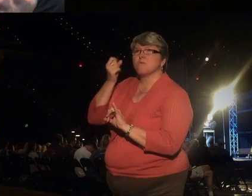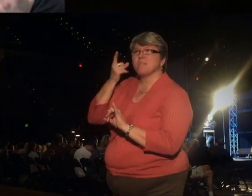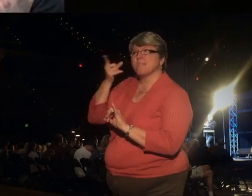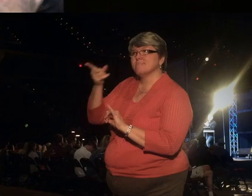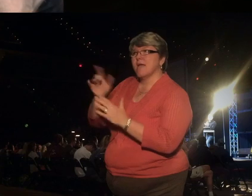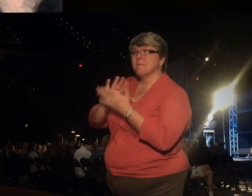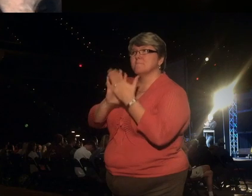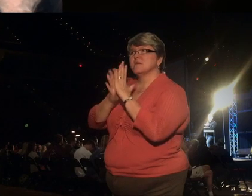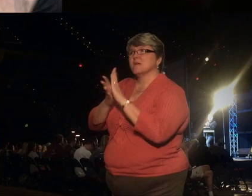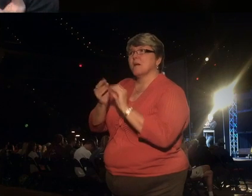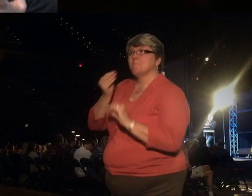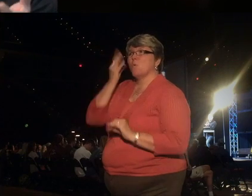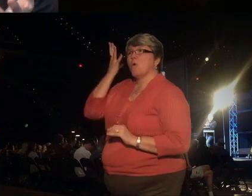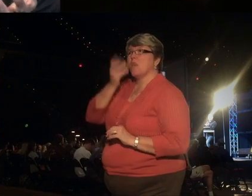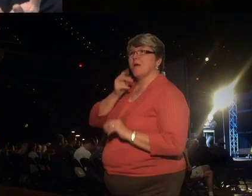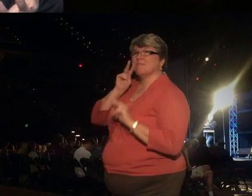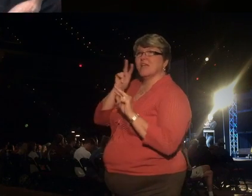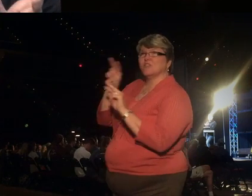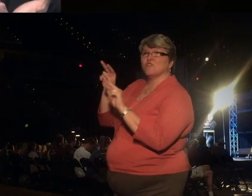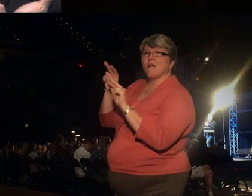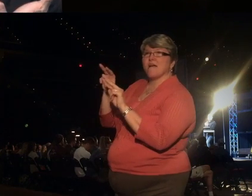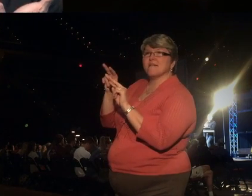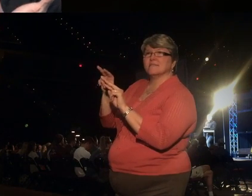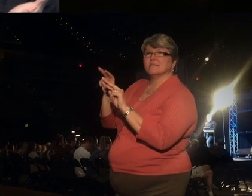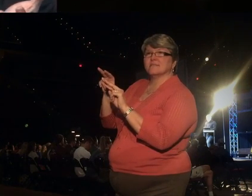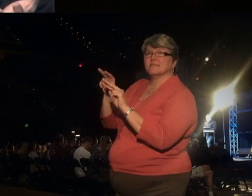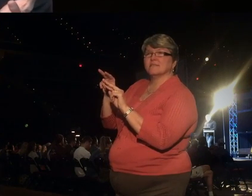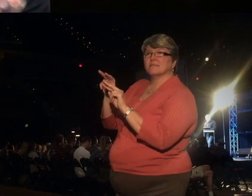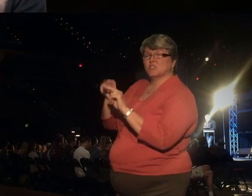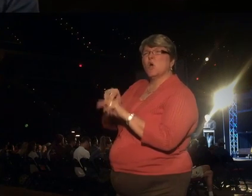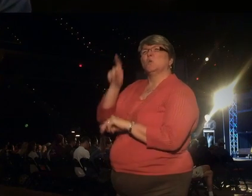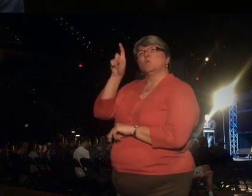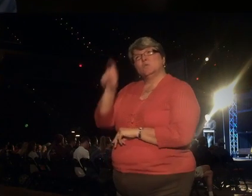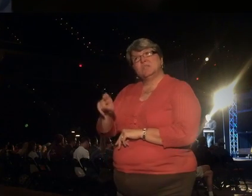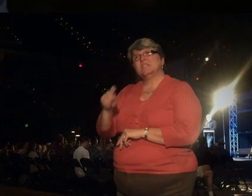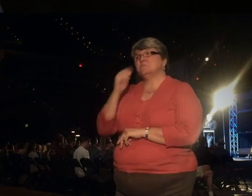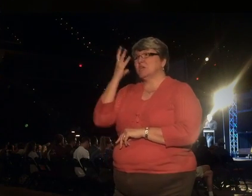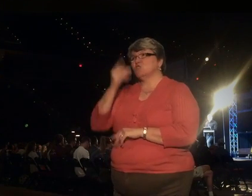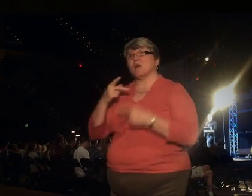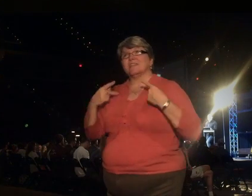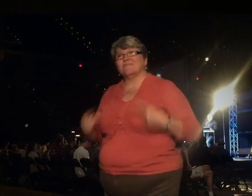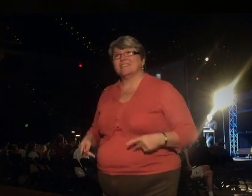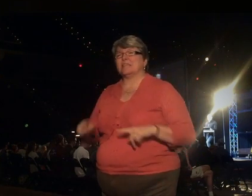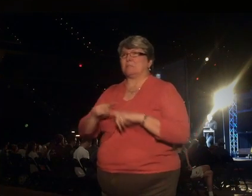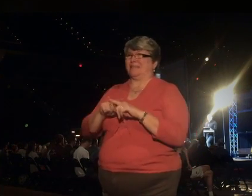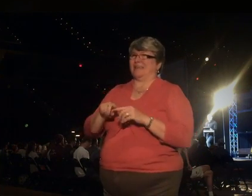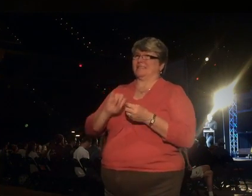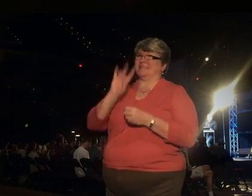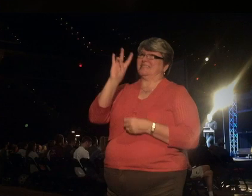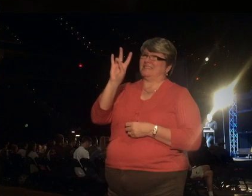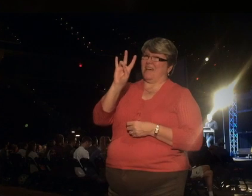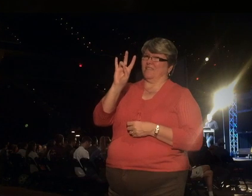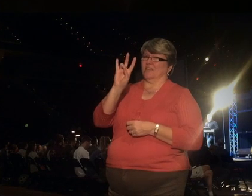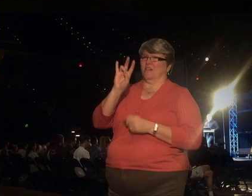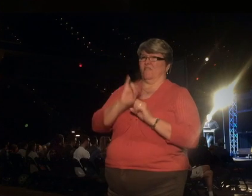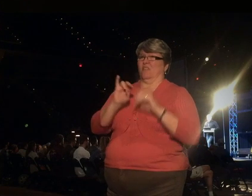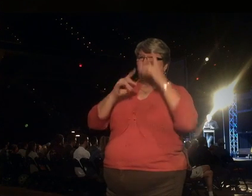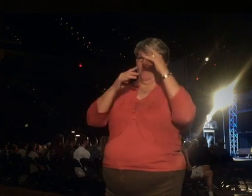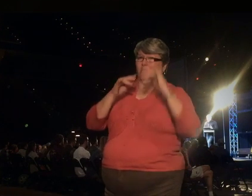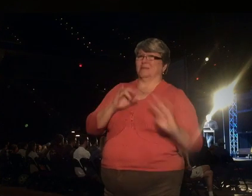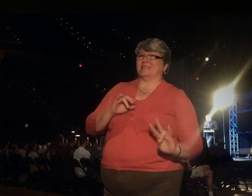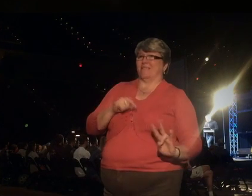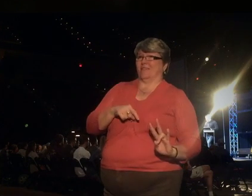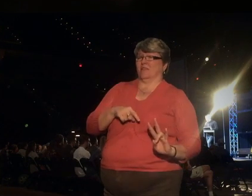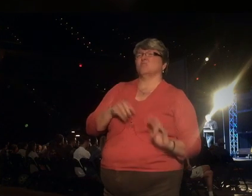eyes, right? And so you do need to be attracted physically, but that's 7 out of 7. Right? Now there's more we can say, and praise God